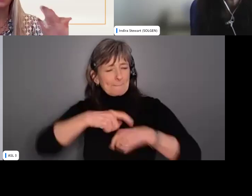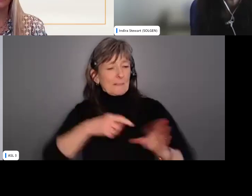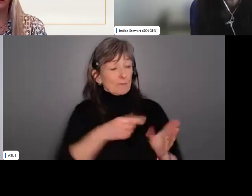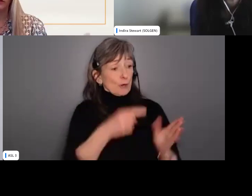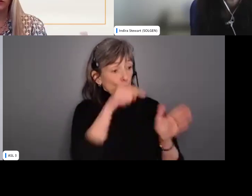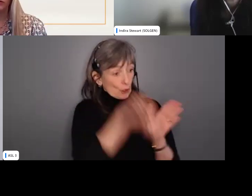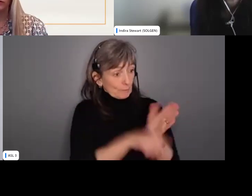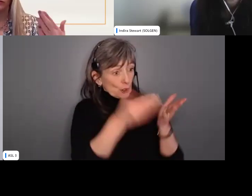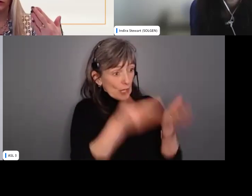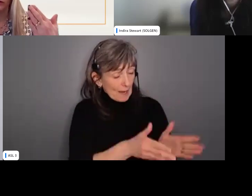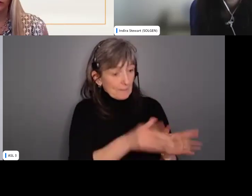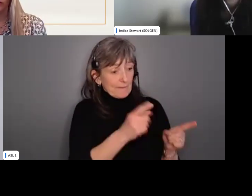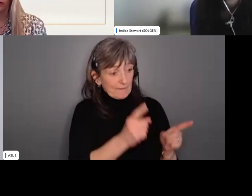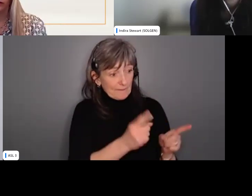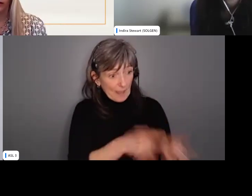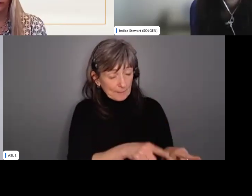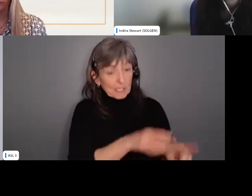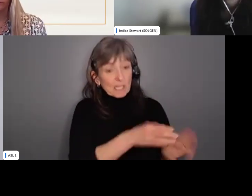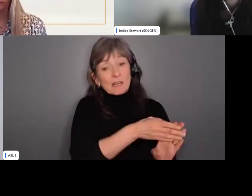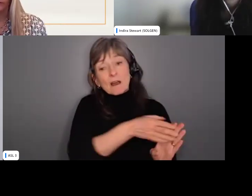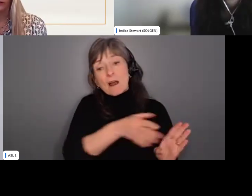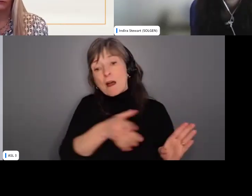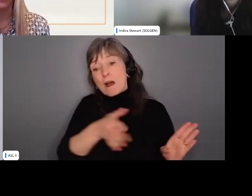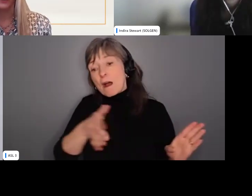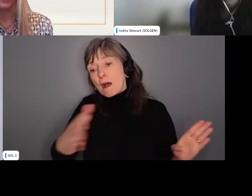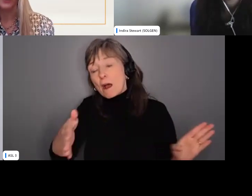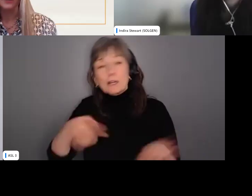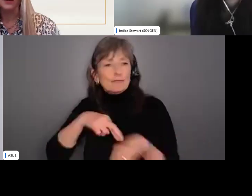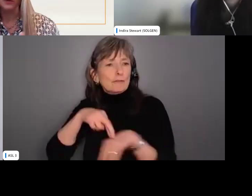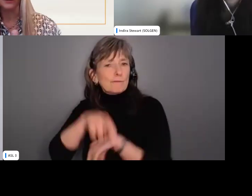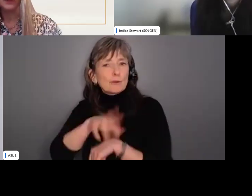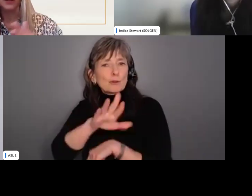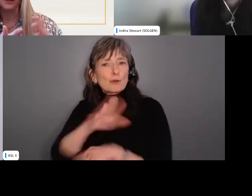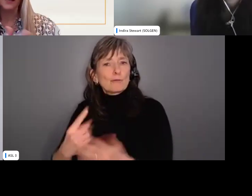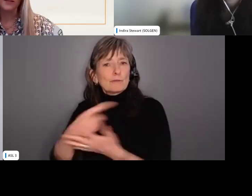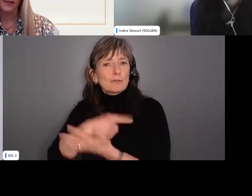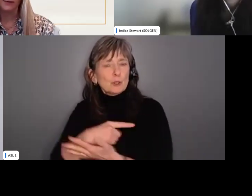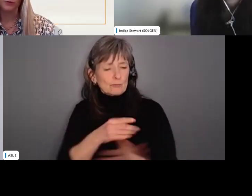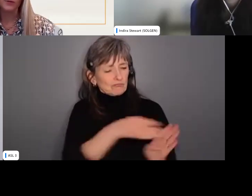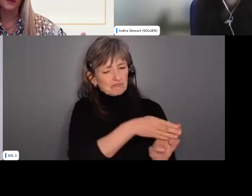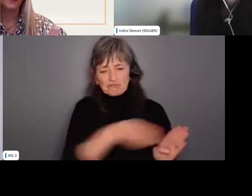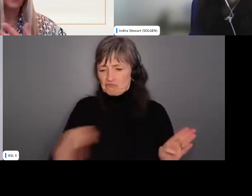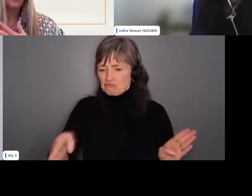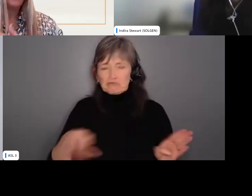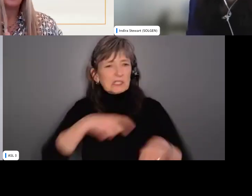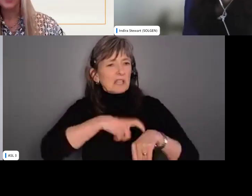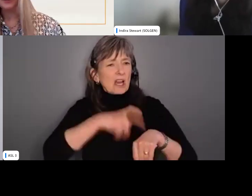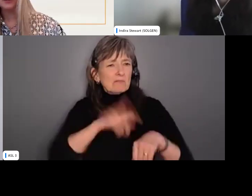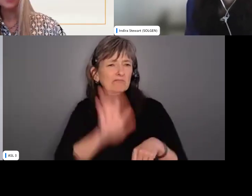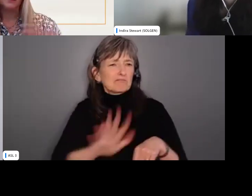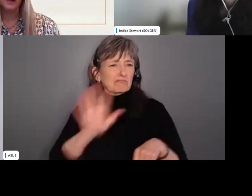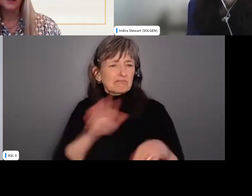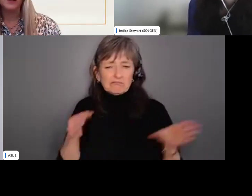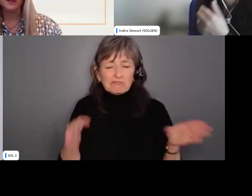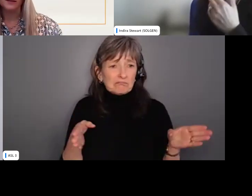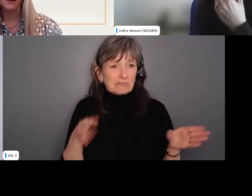goes and gets referred to your review? So to get to that process, like, is it